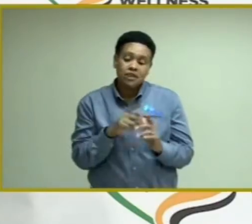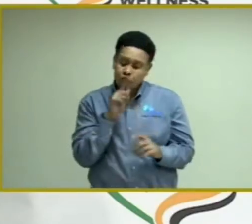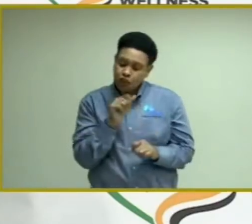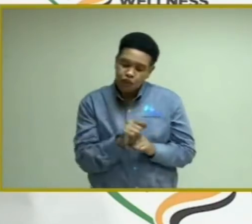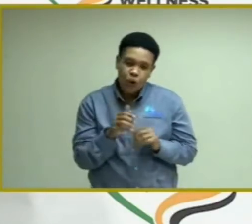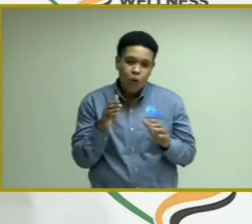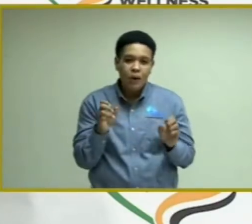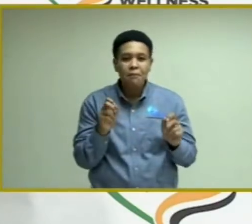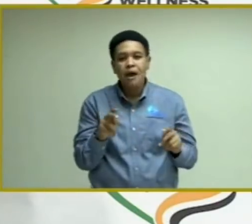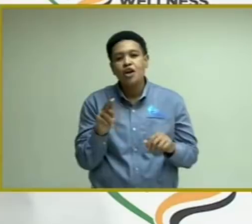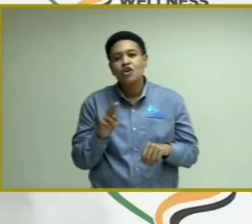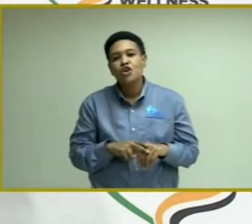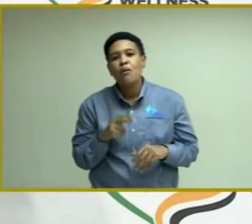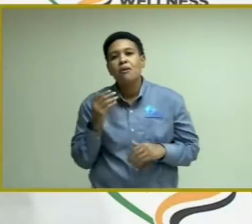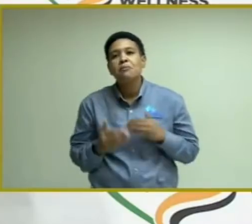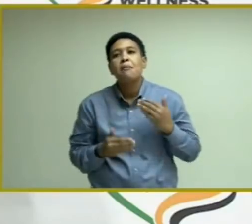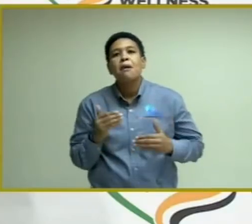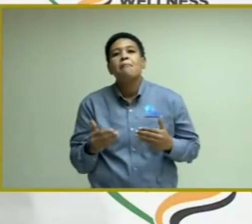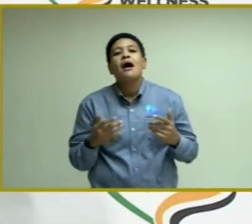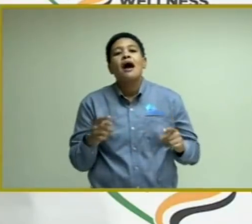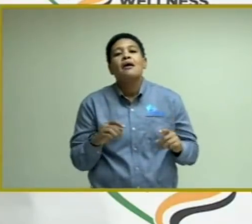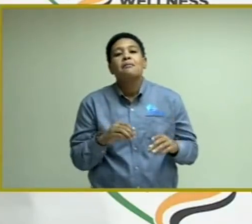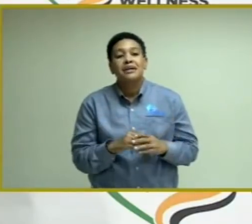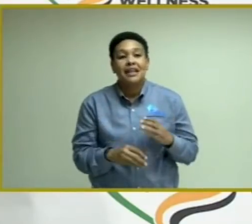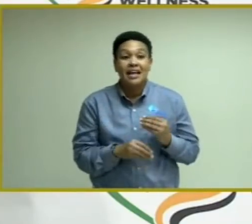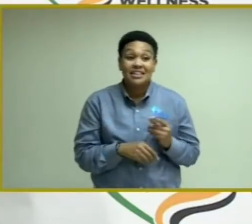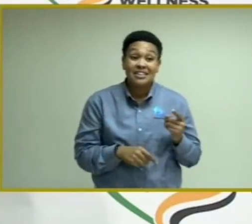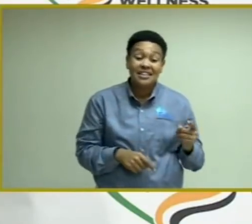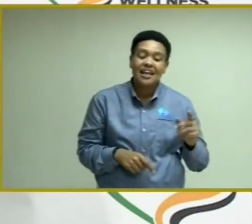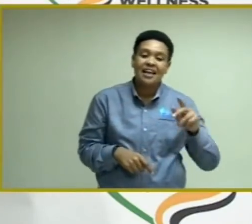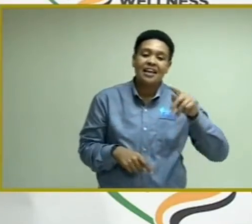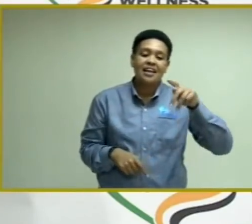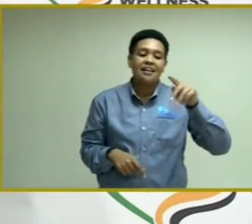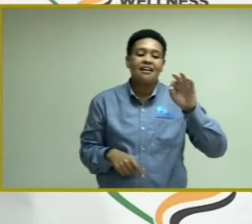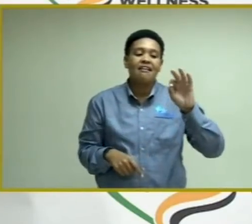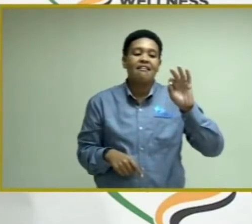to bring us back to normality. In addition to that, Pfizer